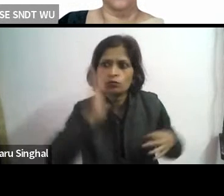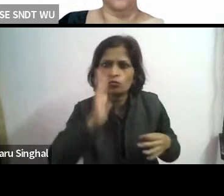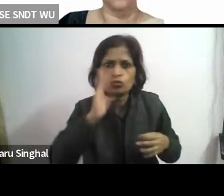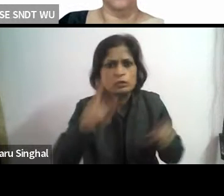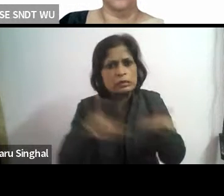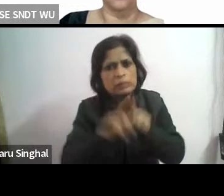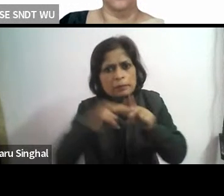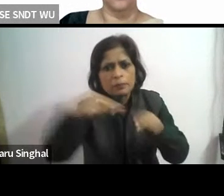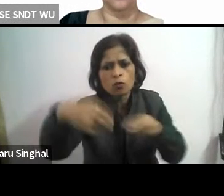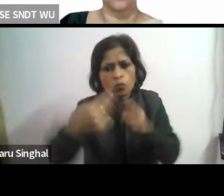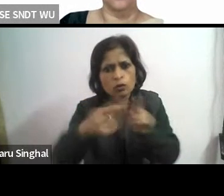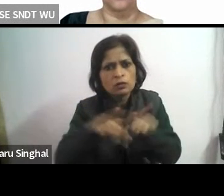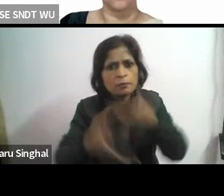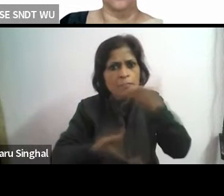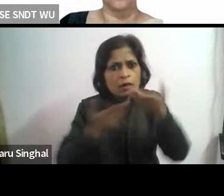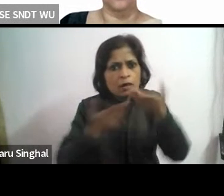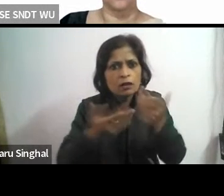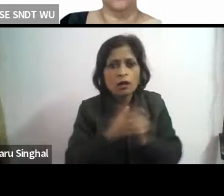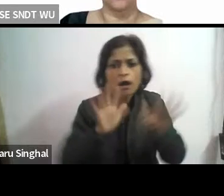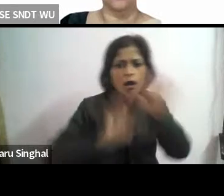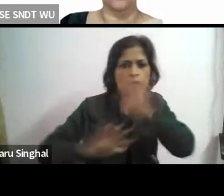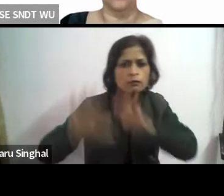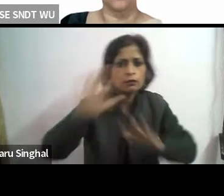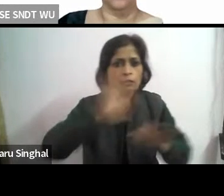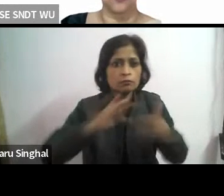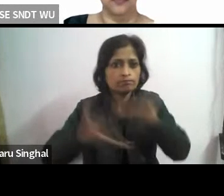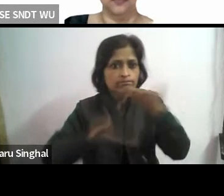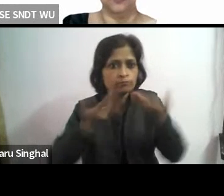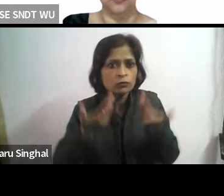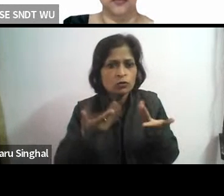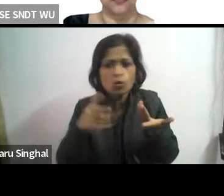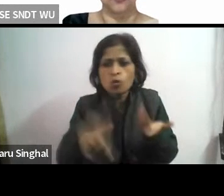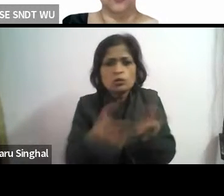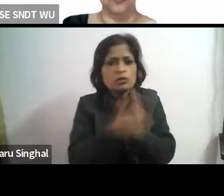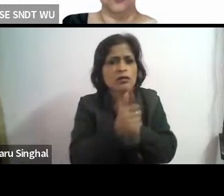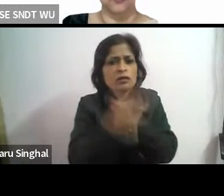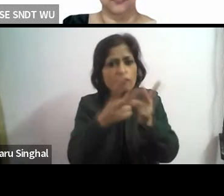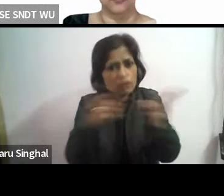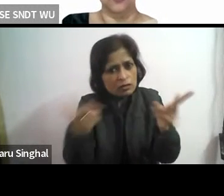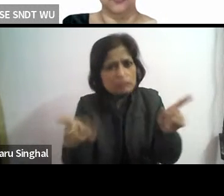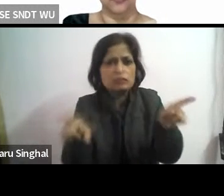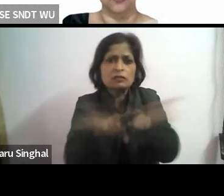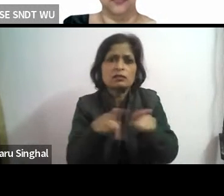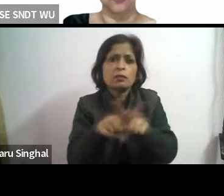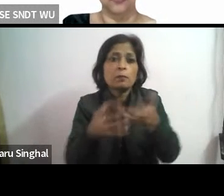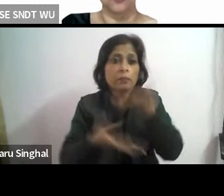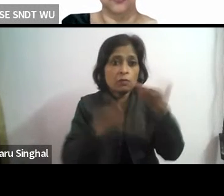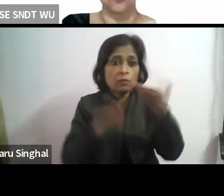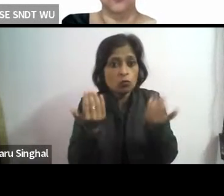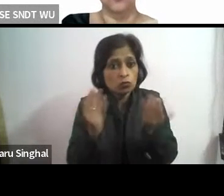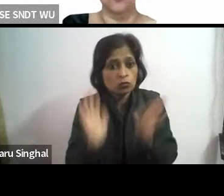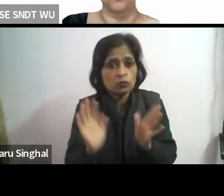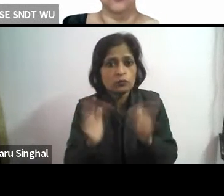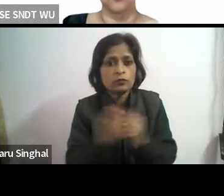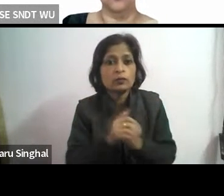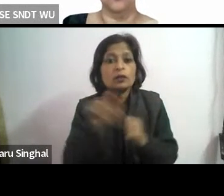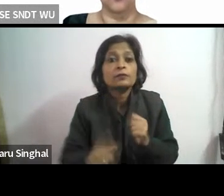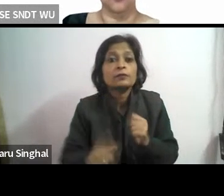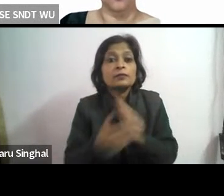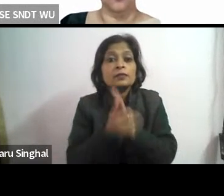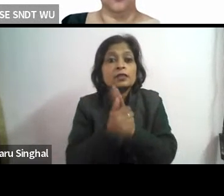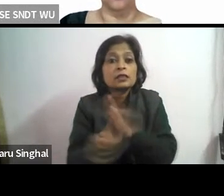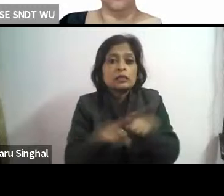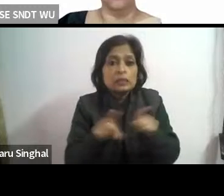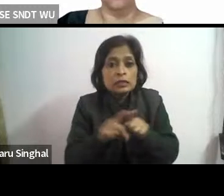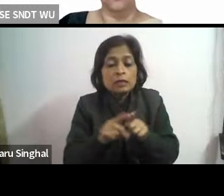taught, theater is also can be taught, why not other skills? So I think skill learning through such platform is